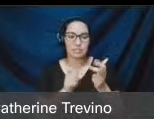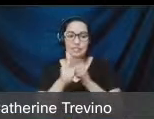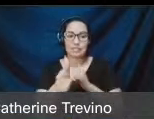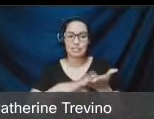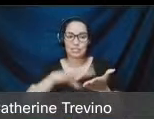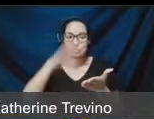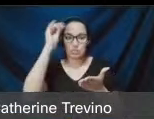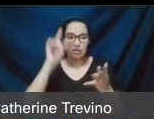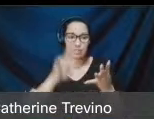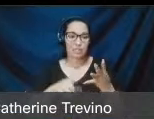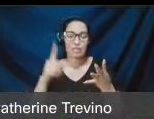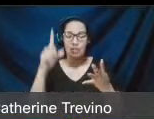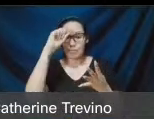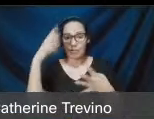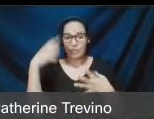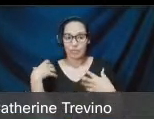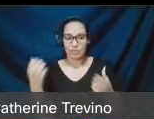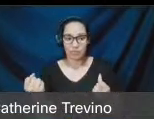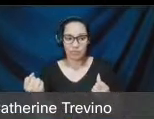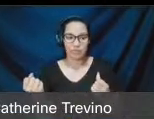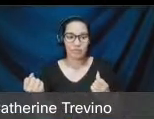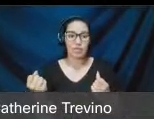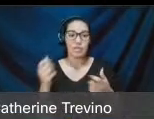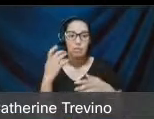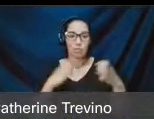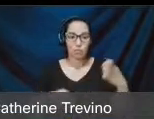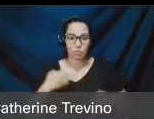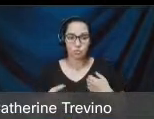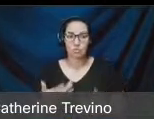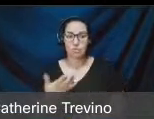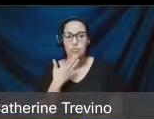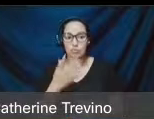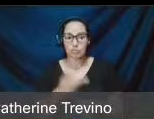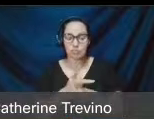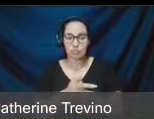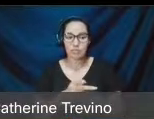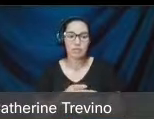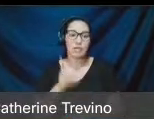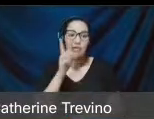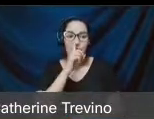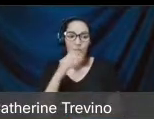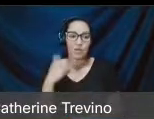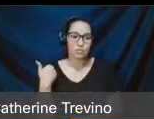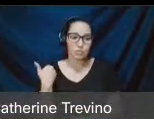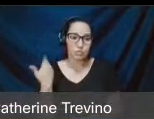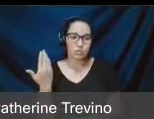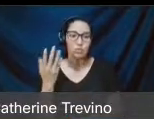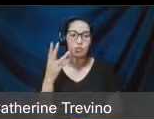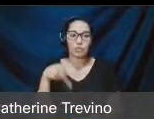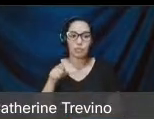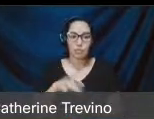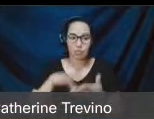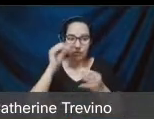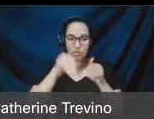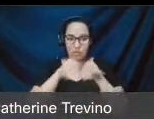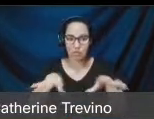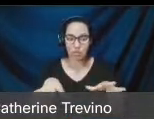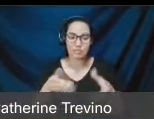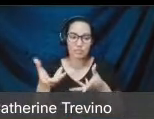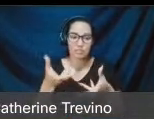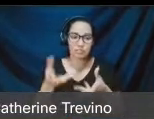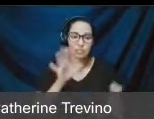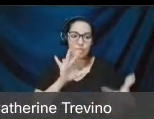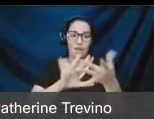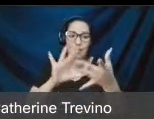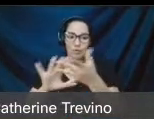outreach, school nutrition, and increased or improved services for foster youth, English learners, and low-income students. The LCP takes the